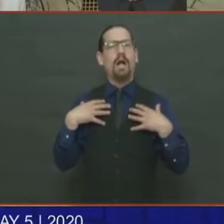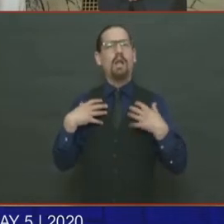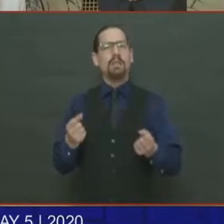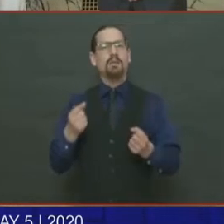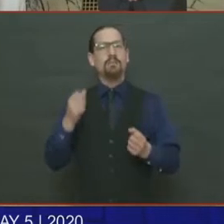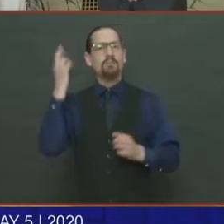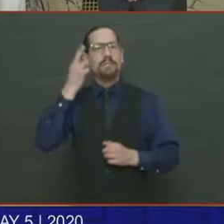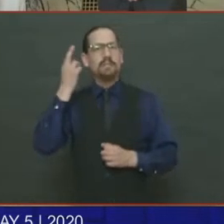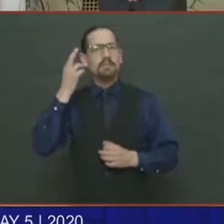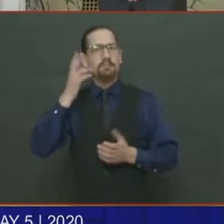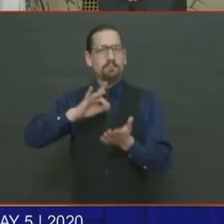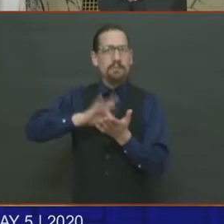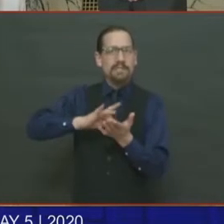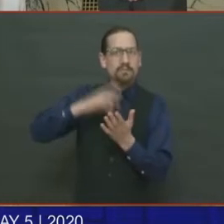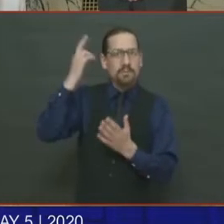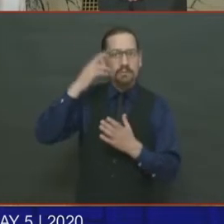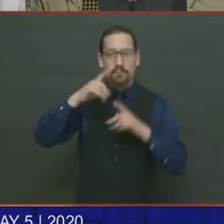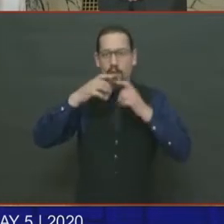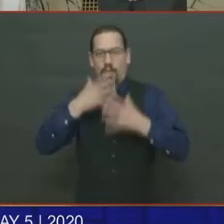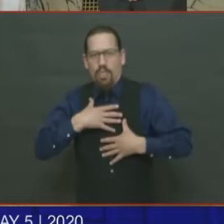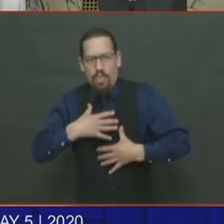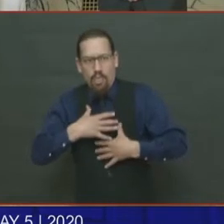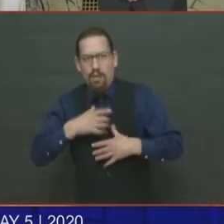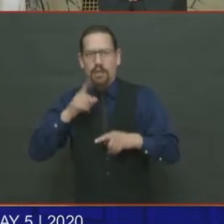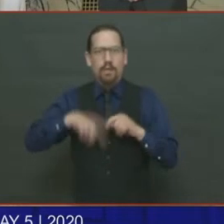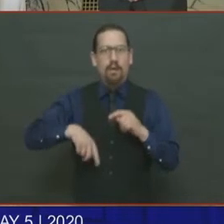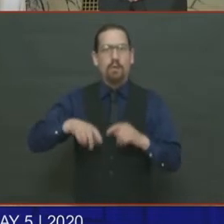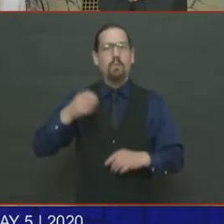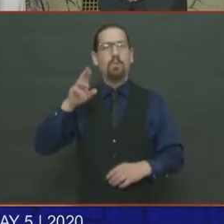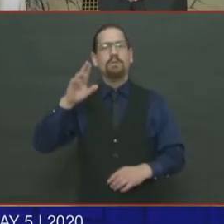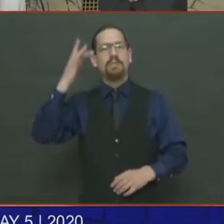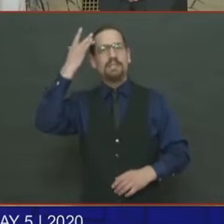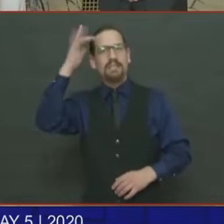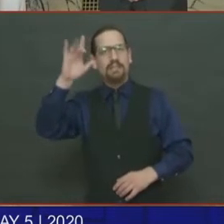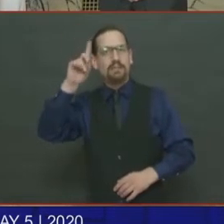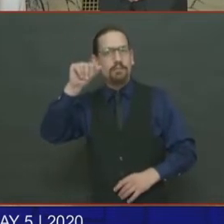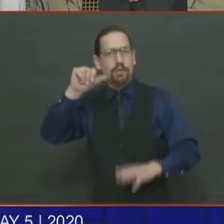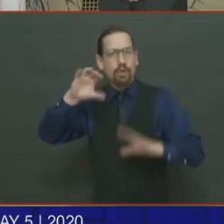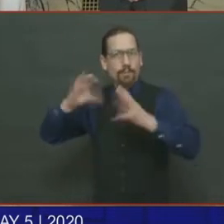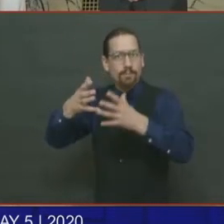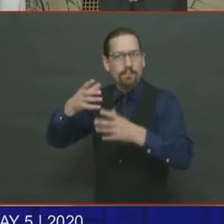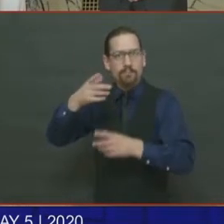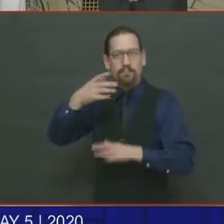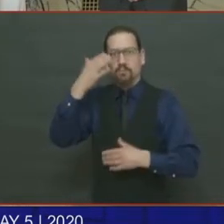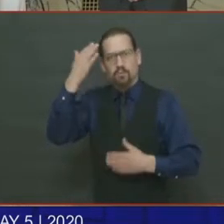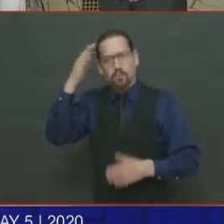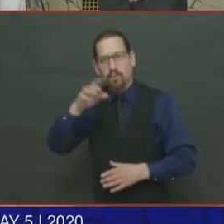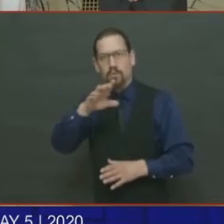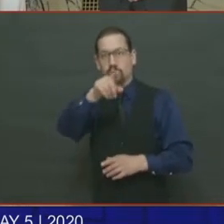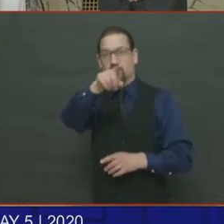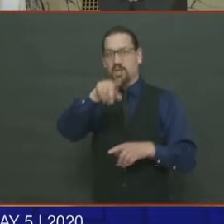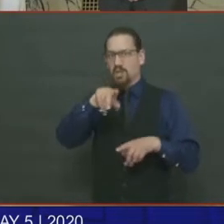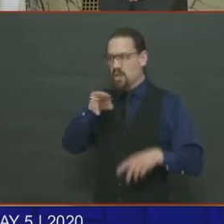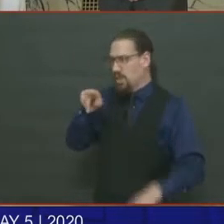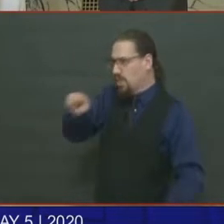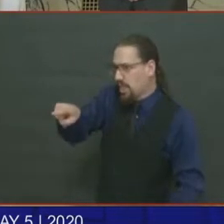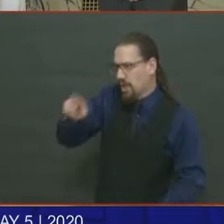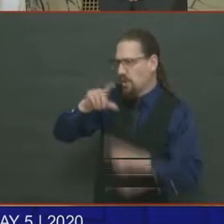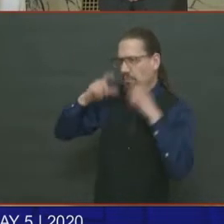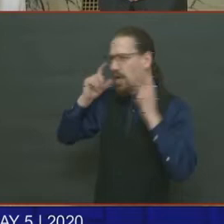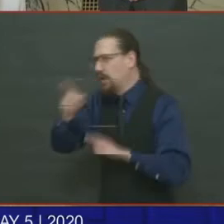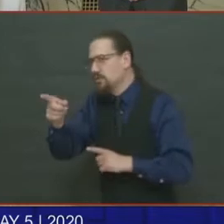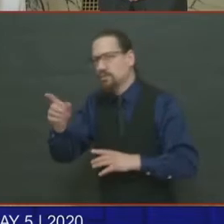for other reasons. We want to make sure we acknowledge that, and we still embrace those members of our